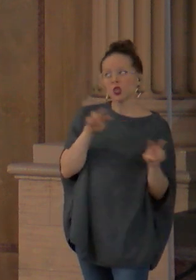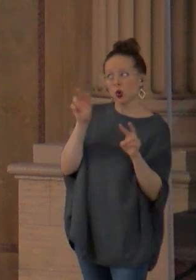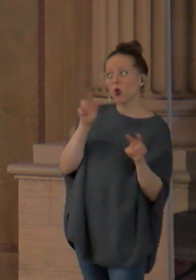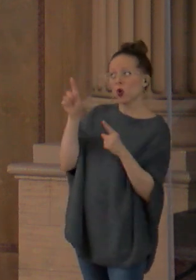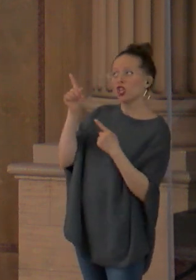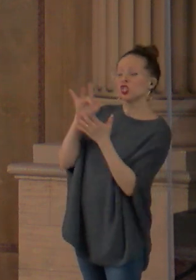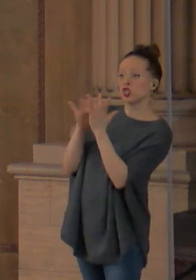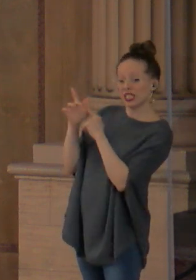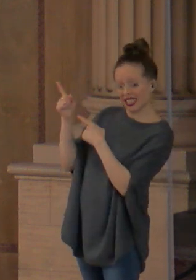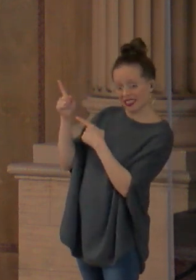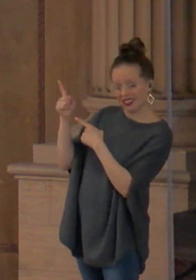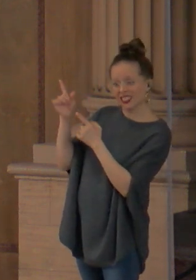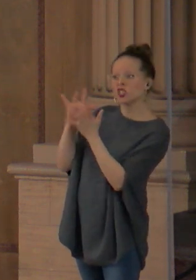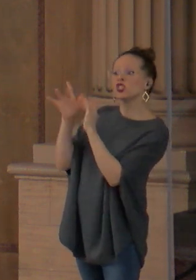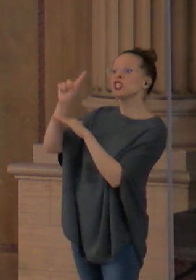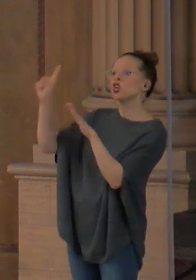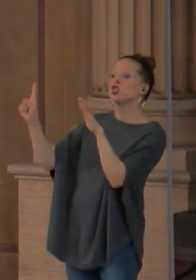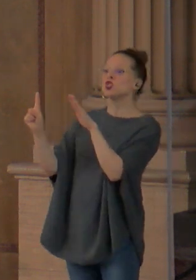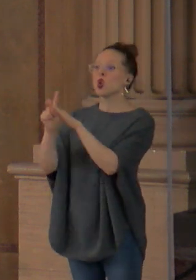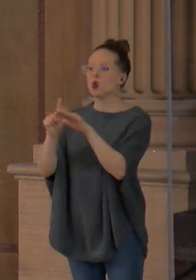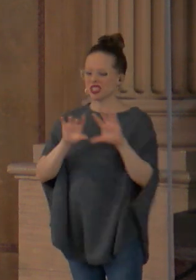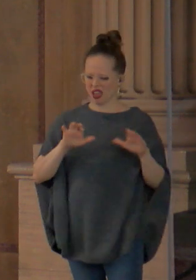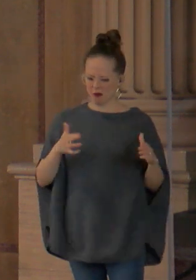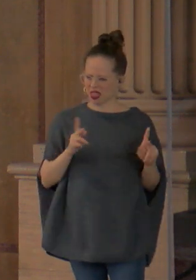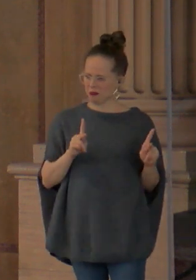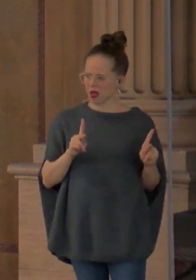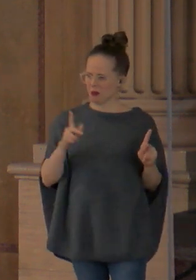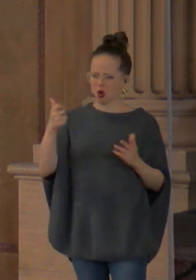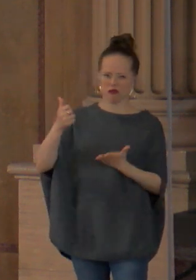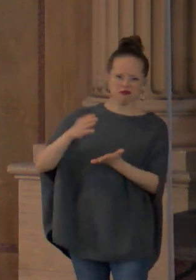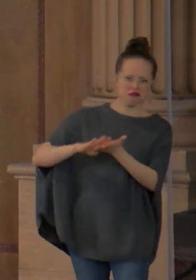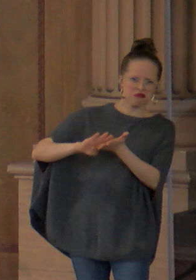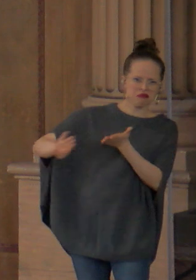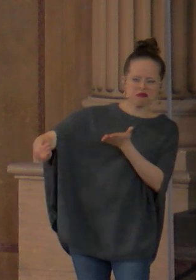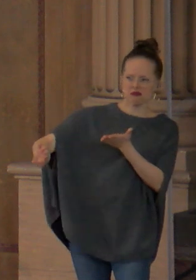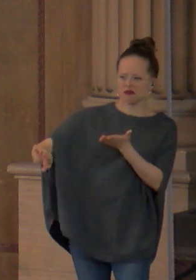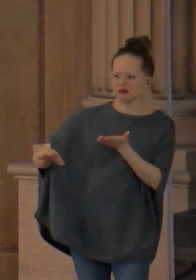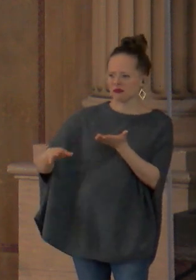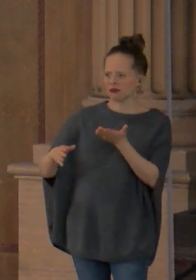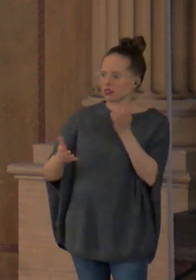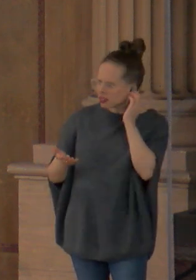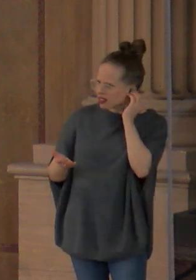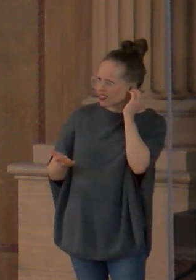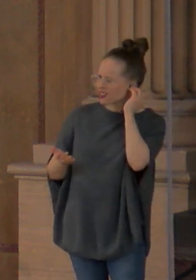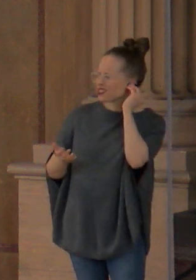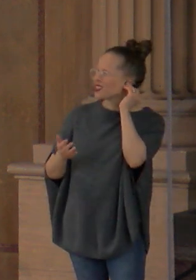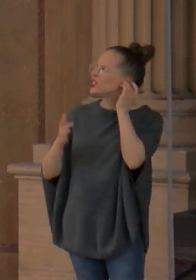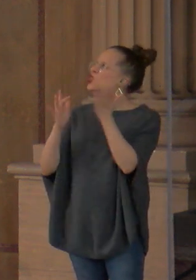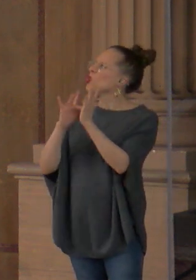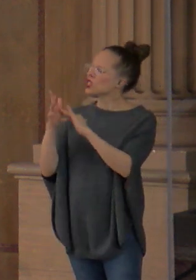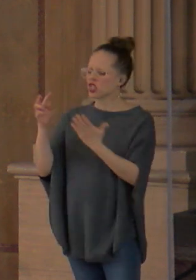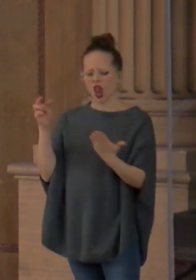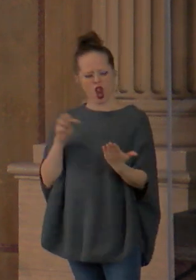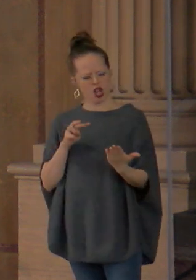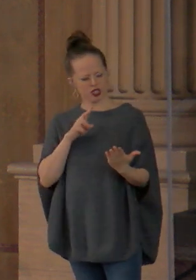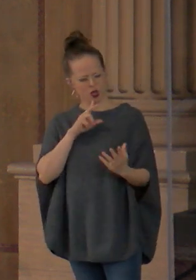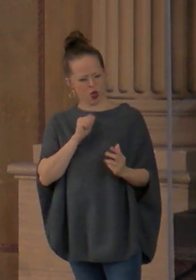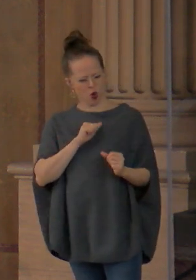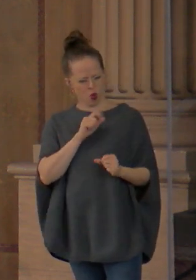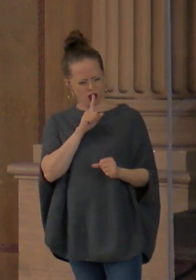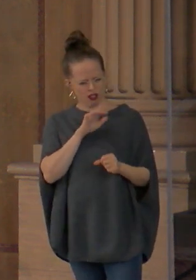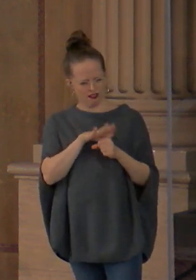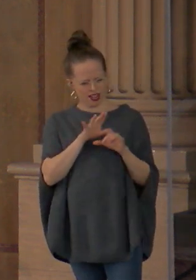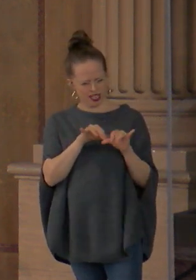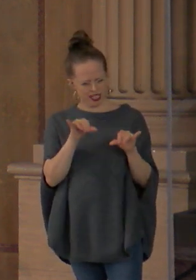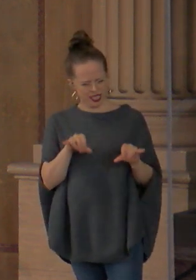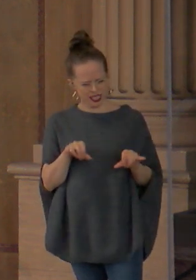and that old system rejects him. And so Jesus looks at the Old Covenant system. He looks at the